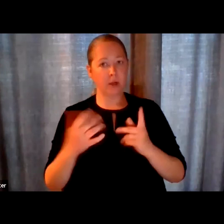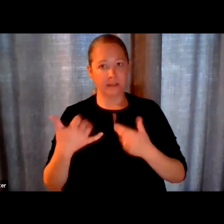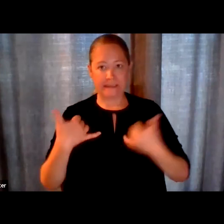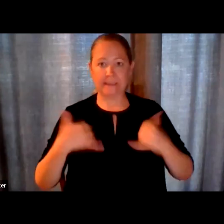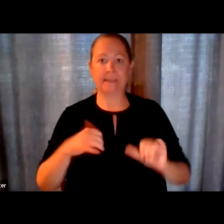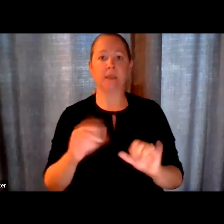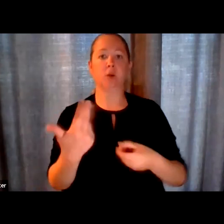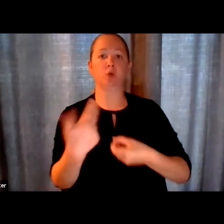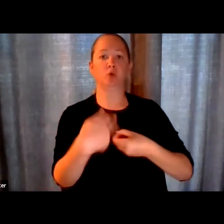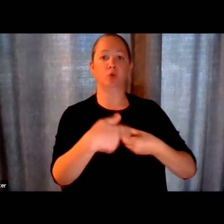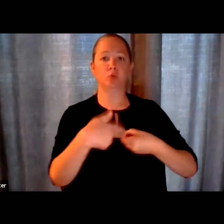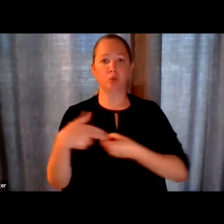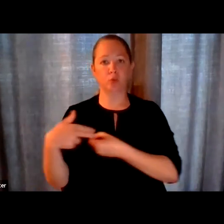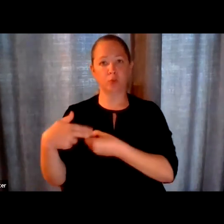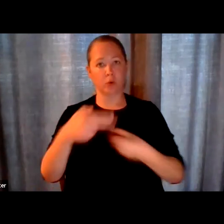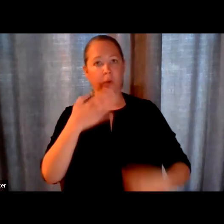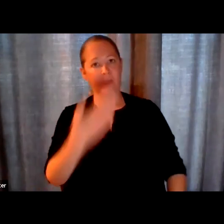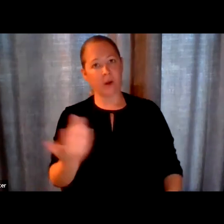you again for being here.